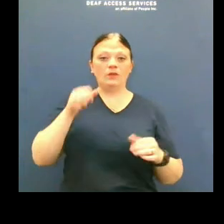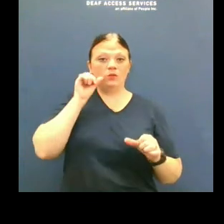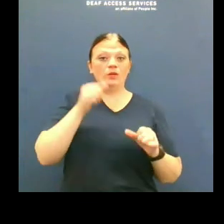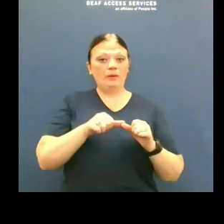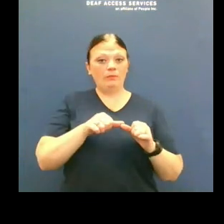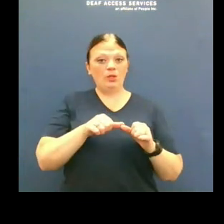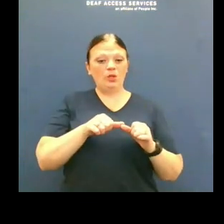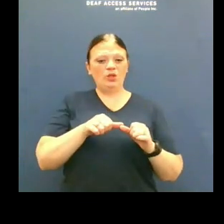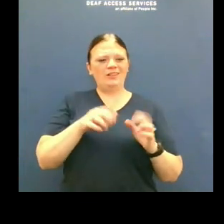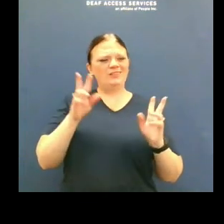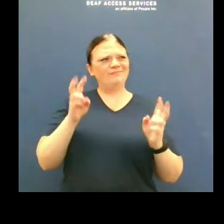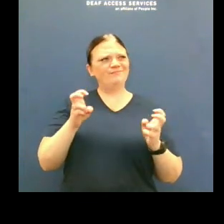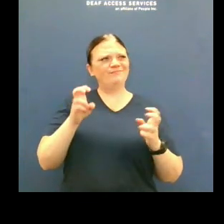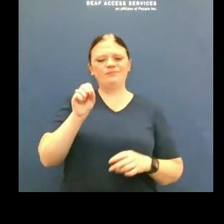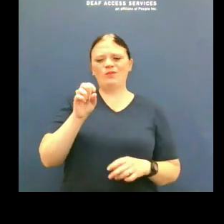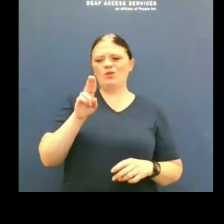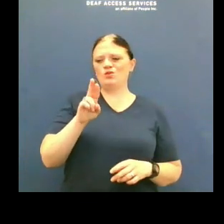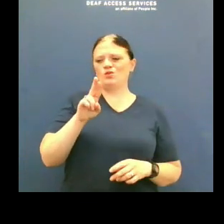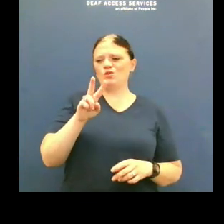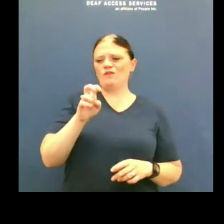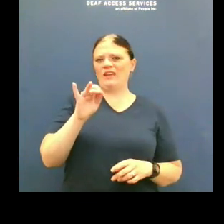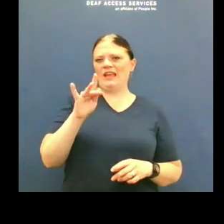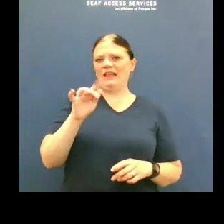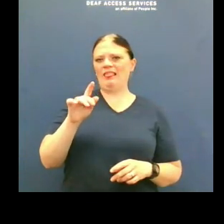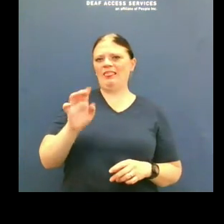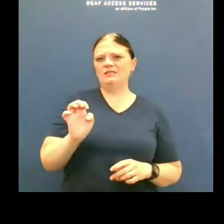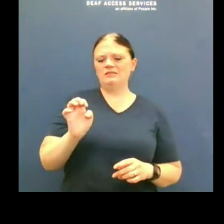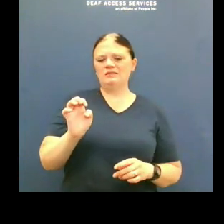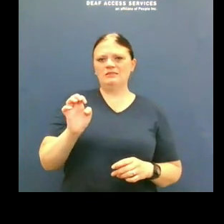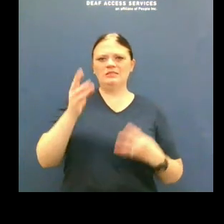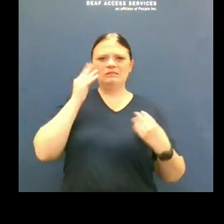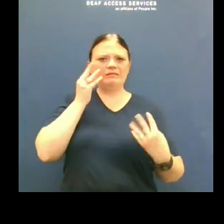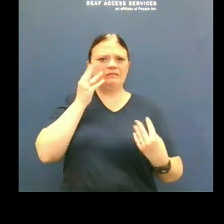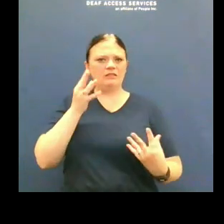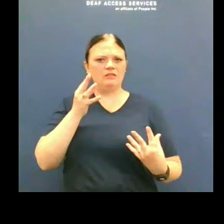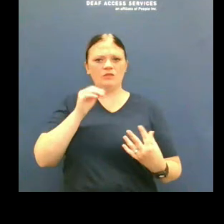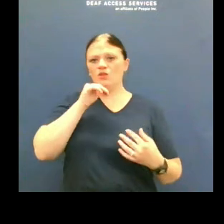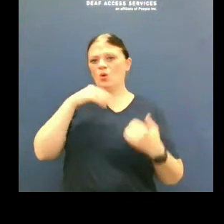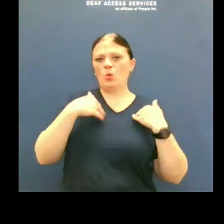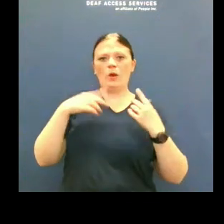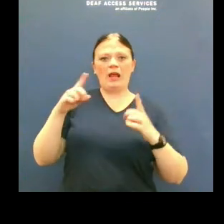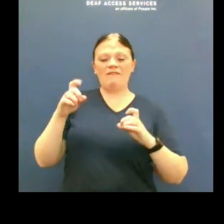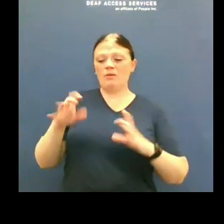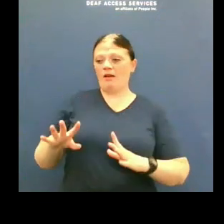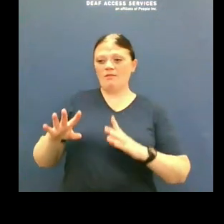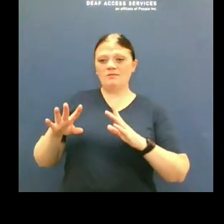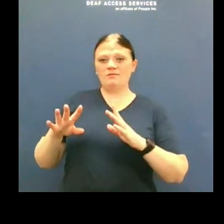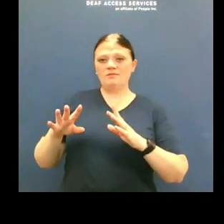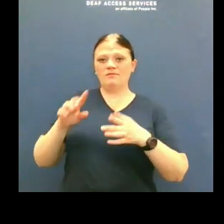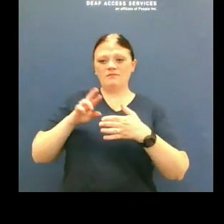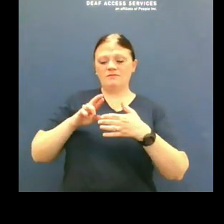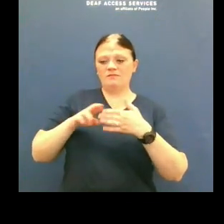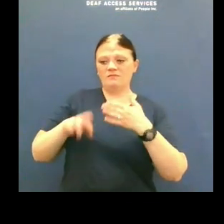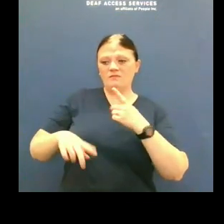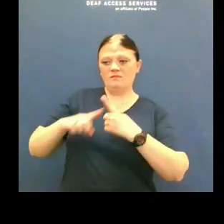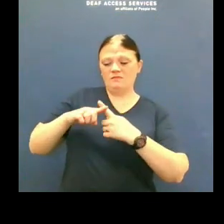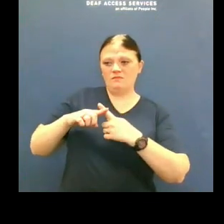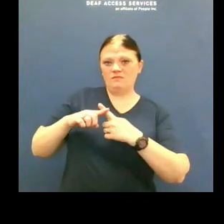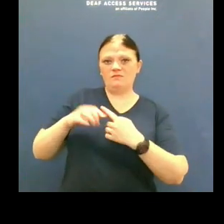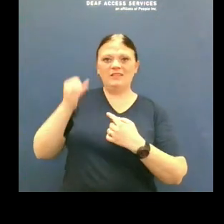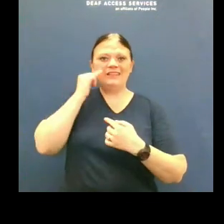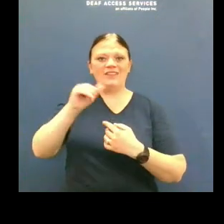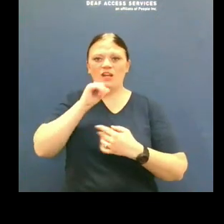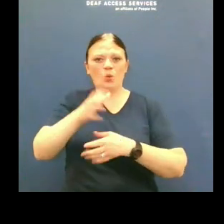is surveillance data, so it's really, we don't have a positive test unless somebody gets tested. And we know that fortunately with